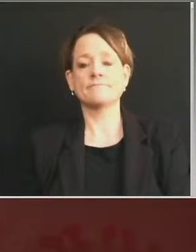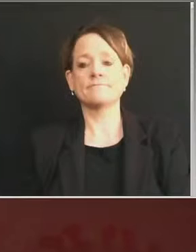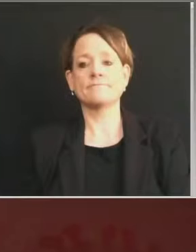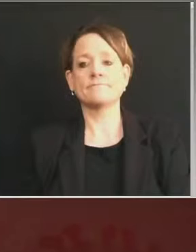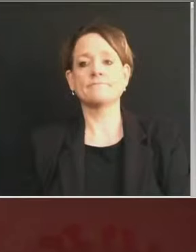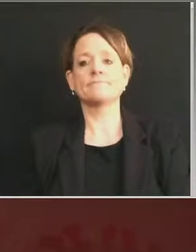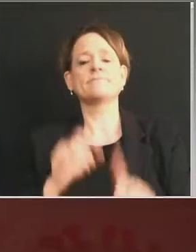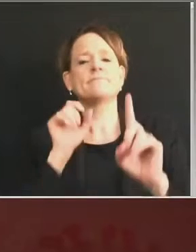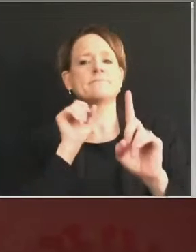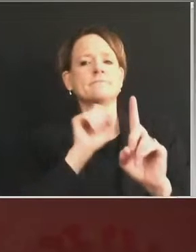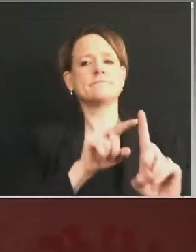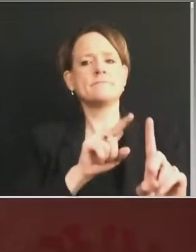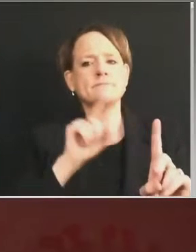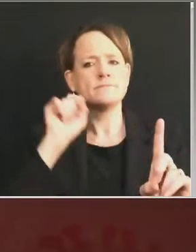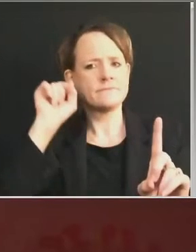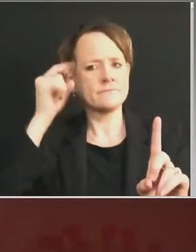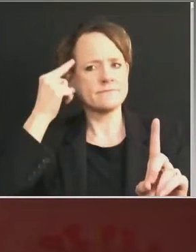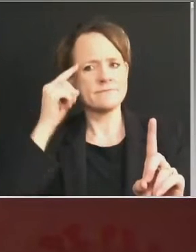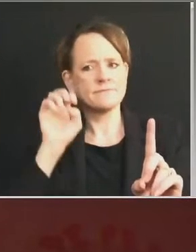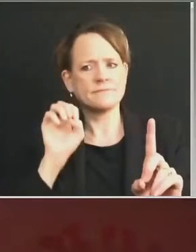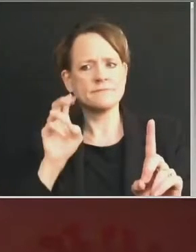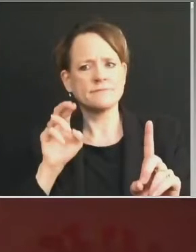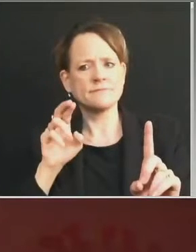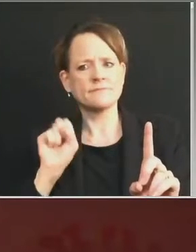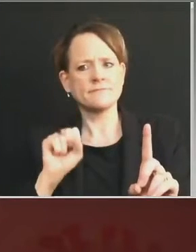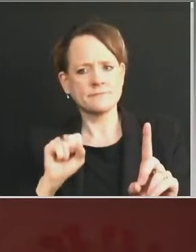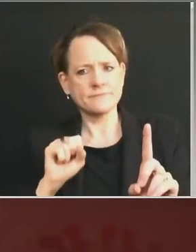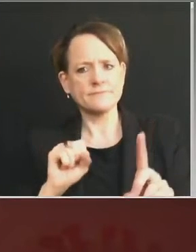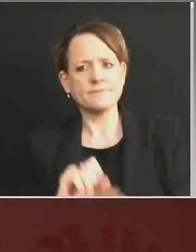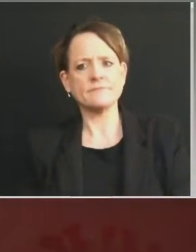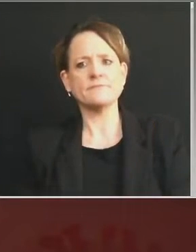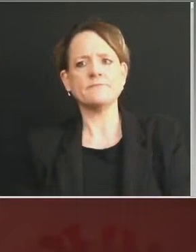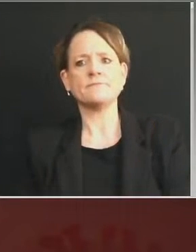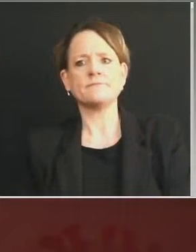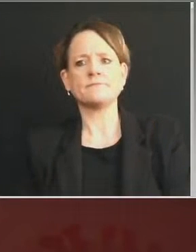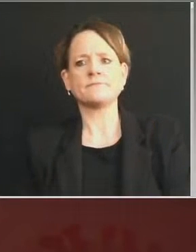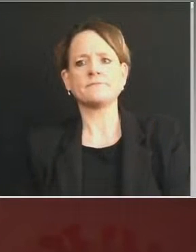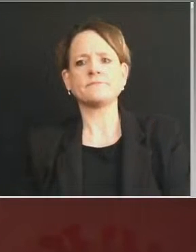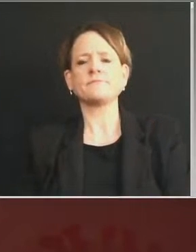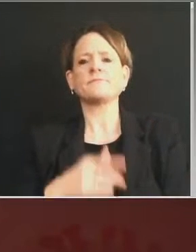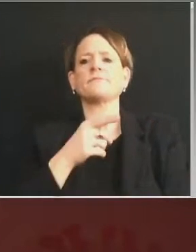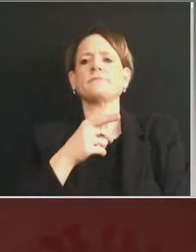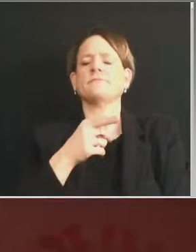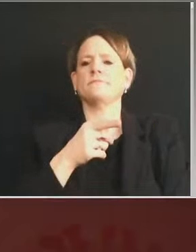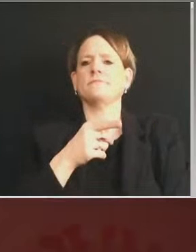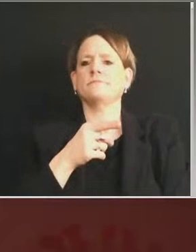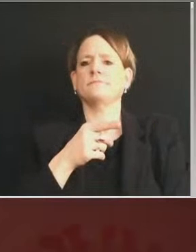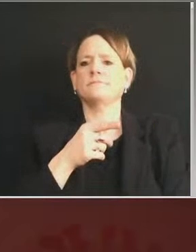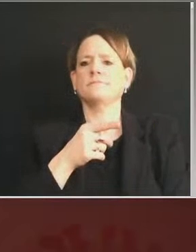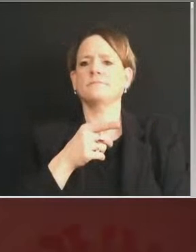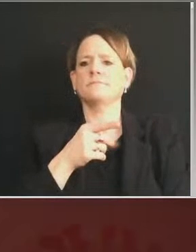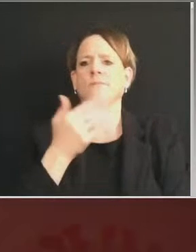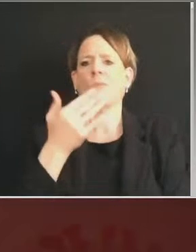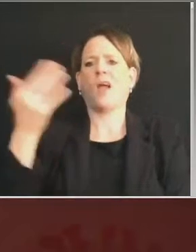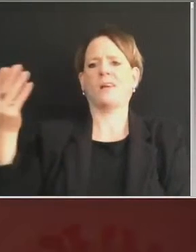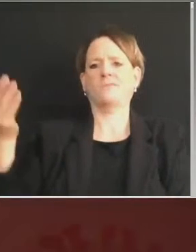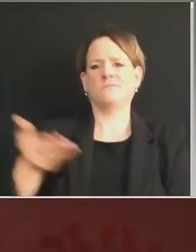to campaign in Wisconsin, but are critical of President Trump coming to the state? Well,